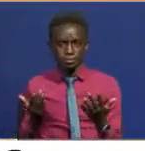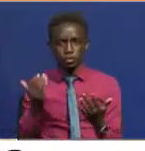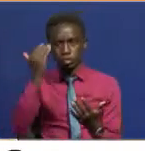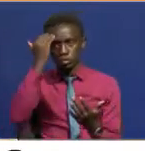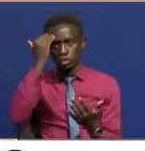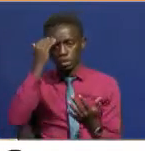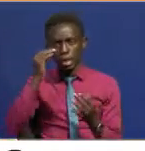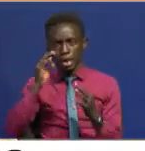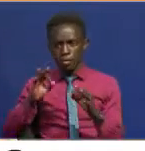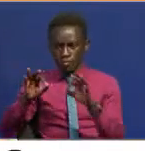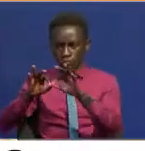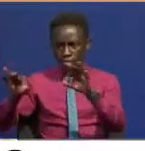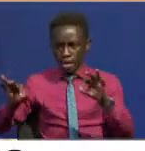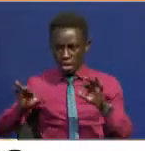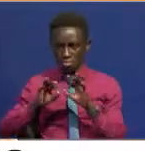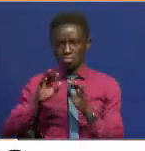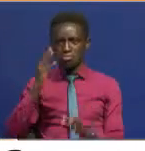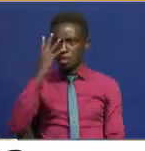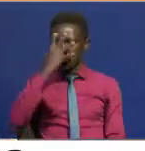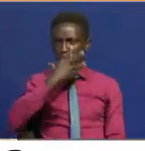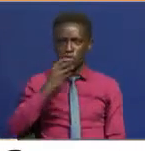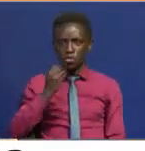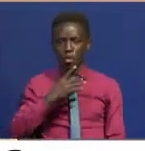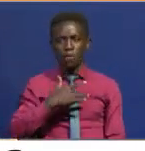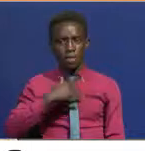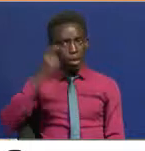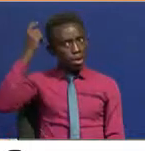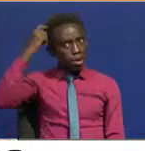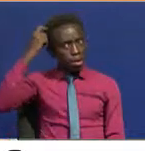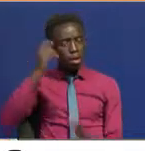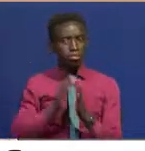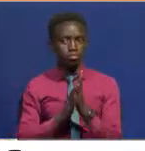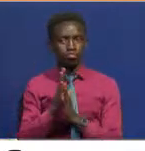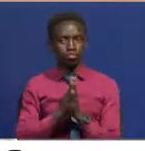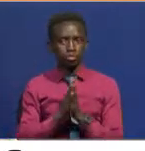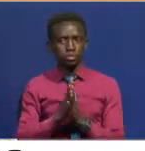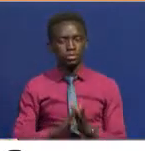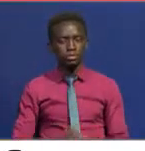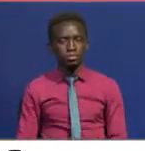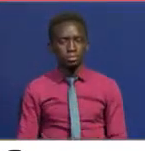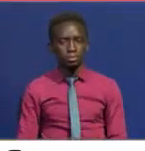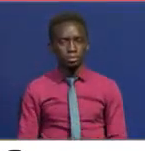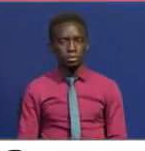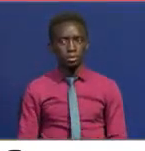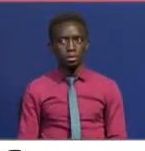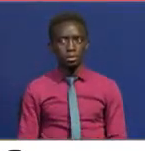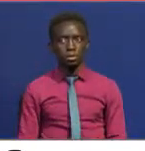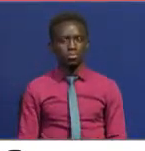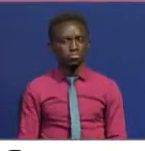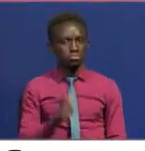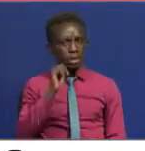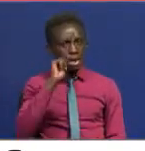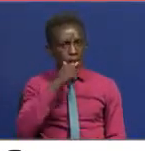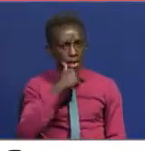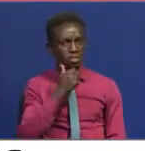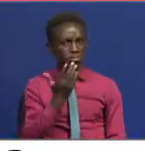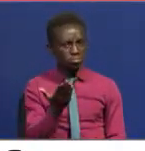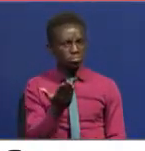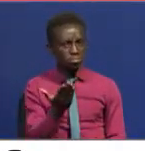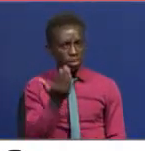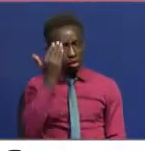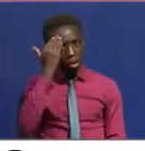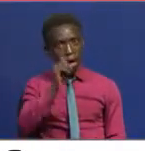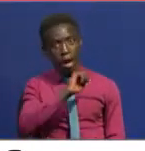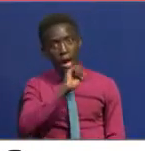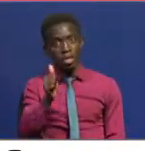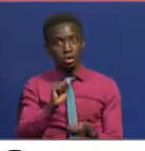much motivated, psychologically even. Yes. Well, very interesting. Well, when some others see in some other